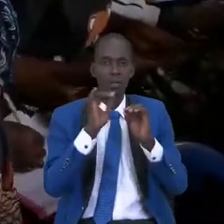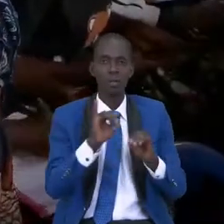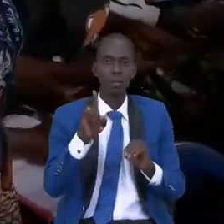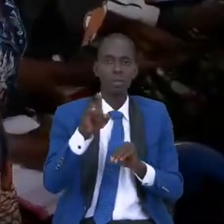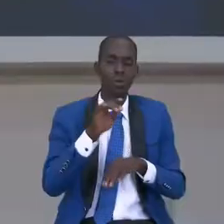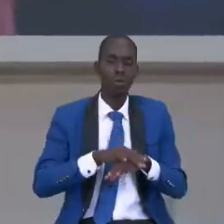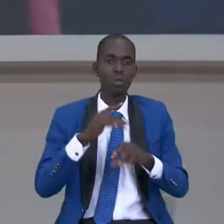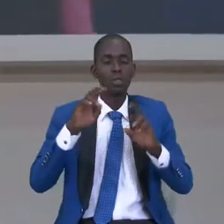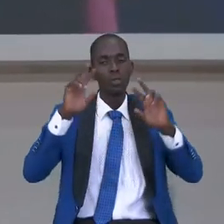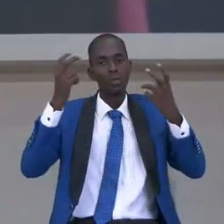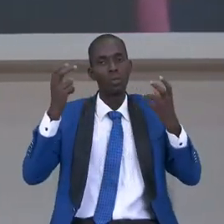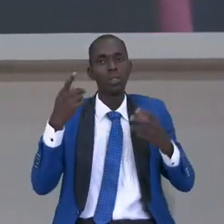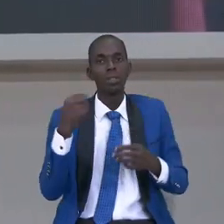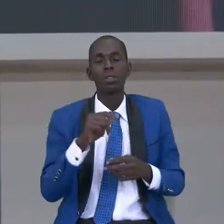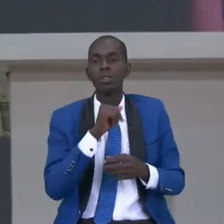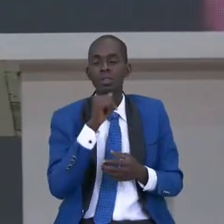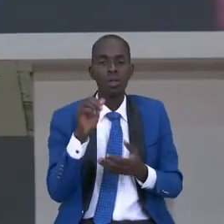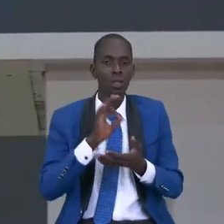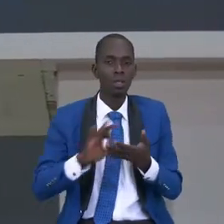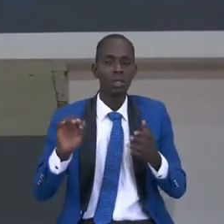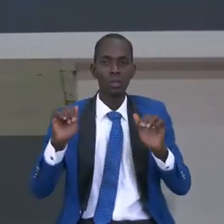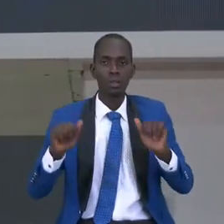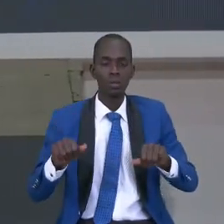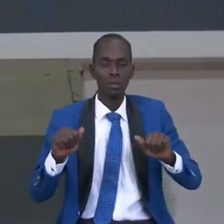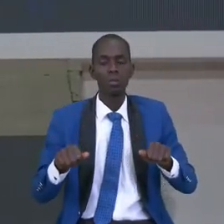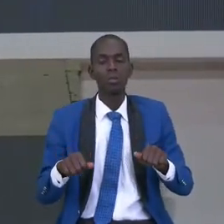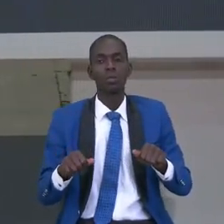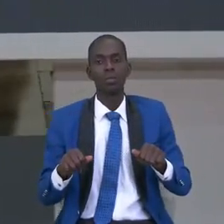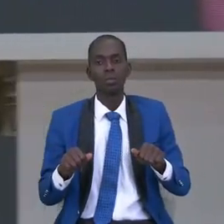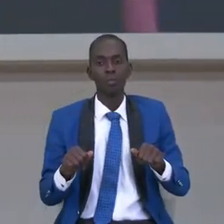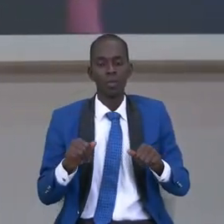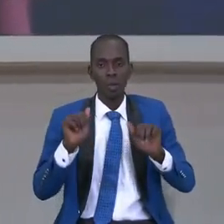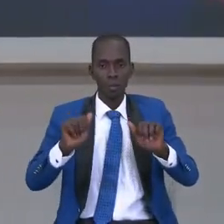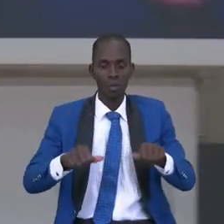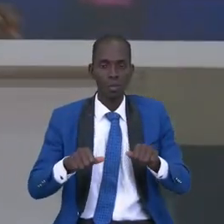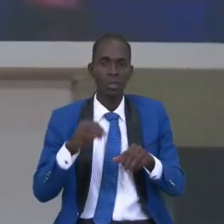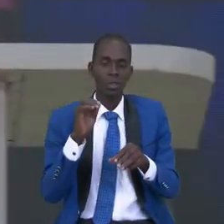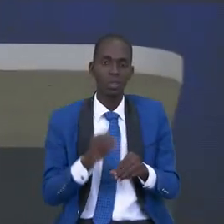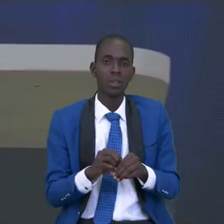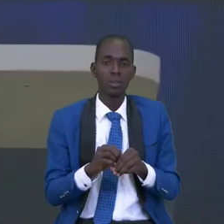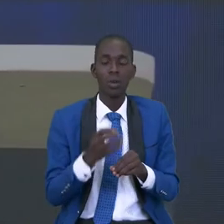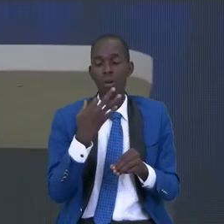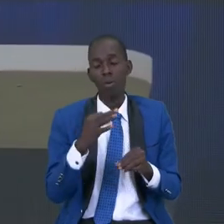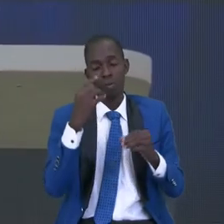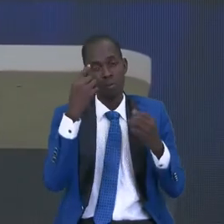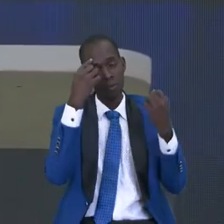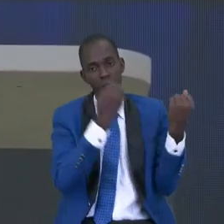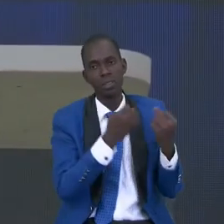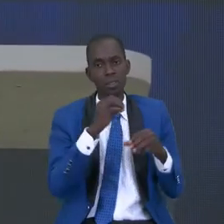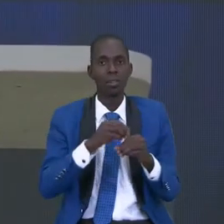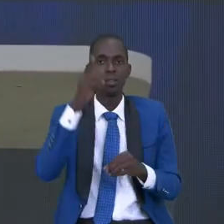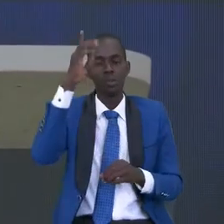on the uncountable possibilities of faith in God. When you can say,